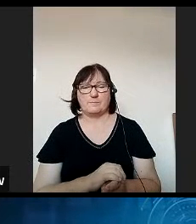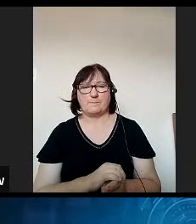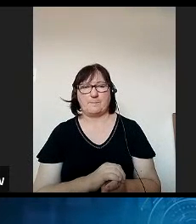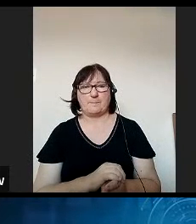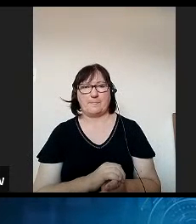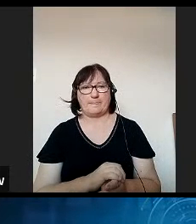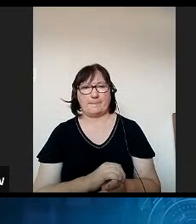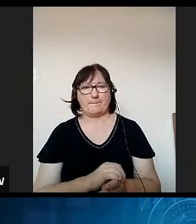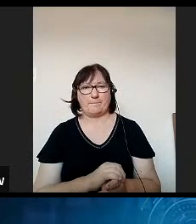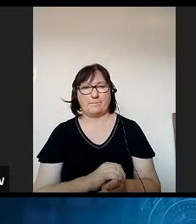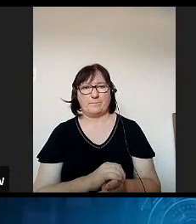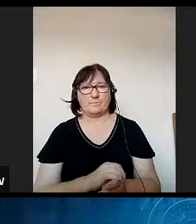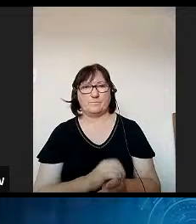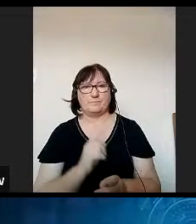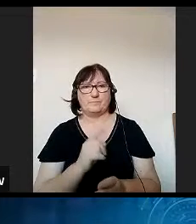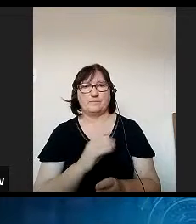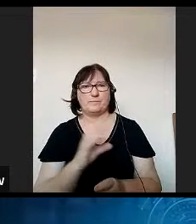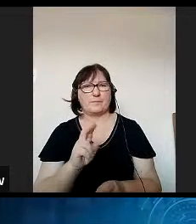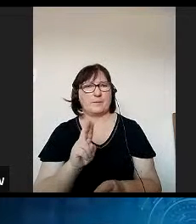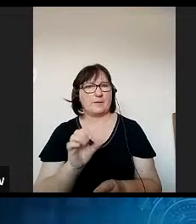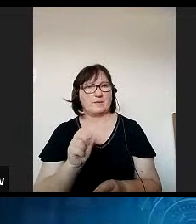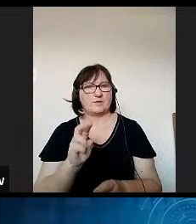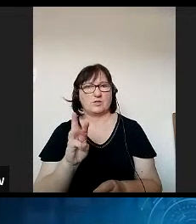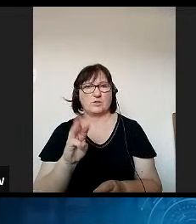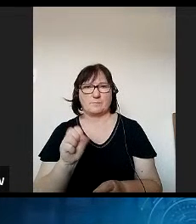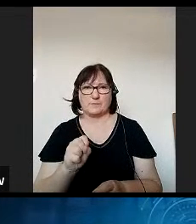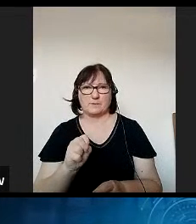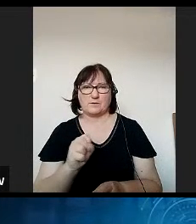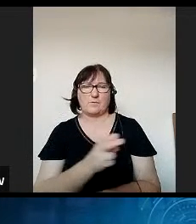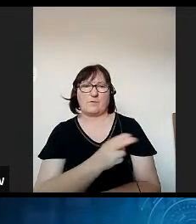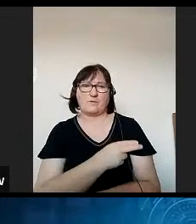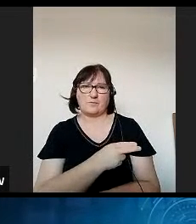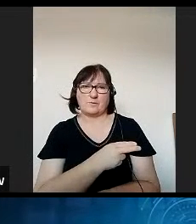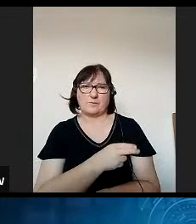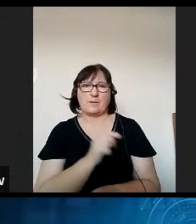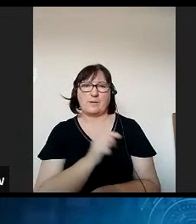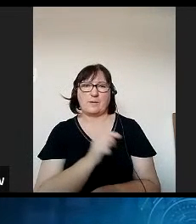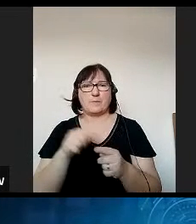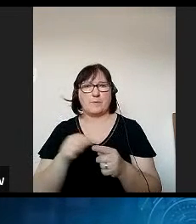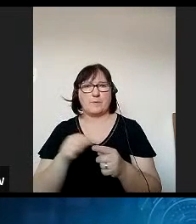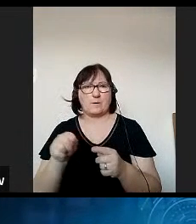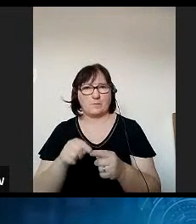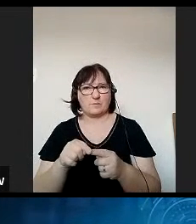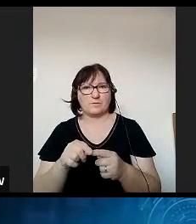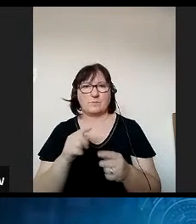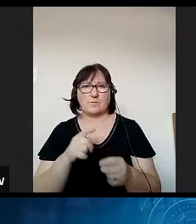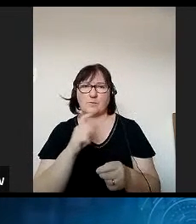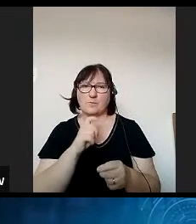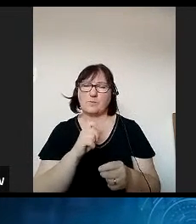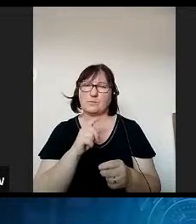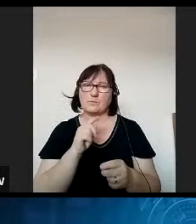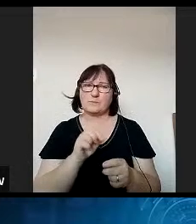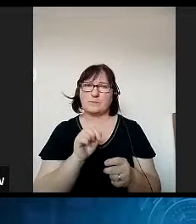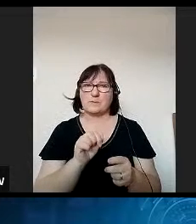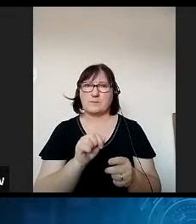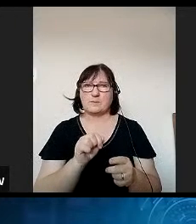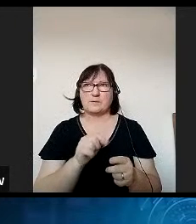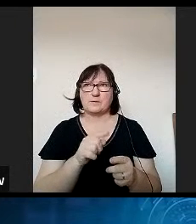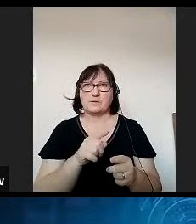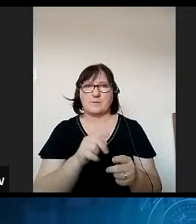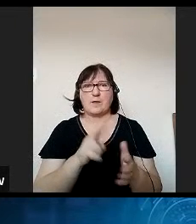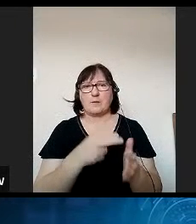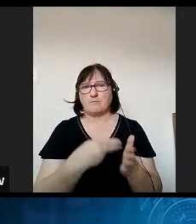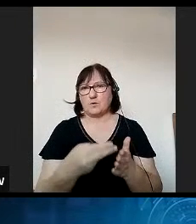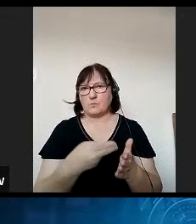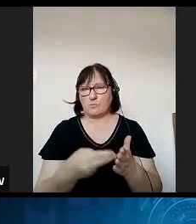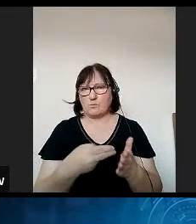the customs officers at branch levels utilize general rules of interpretation when deciding on tariff headings on a letter